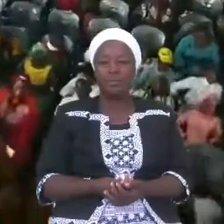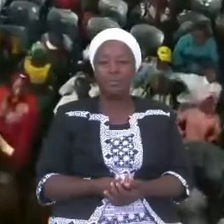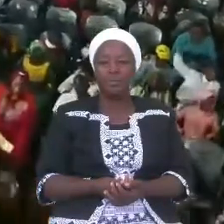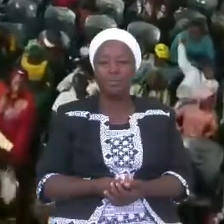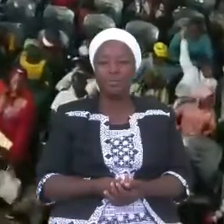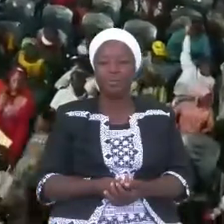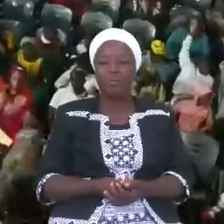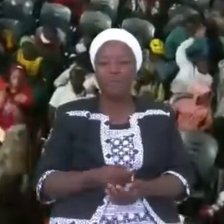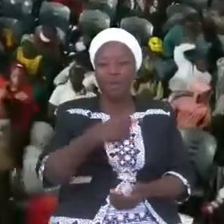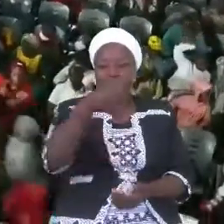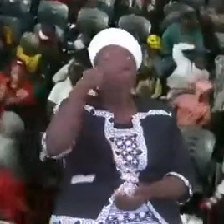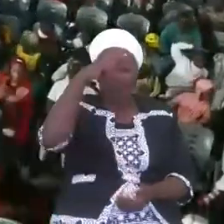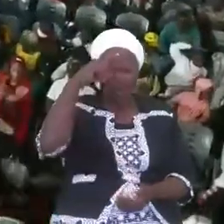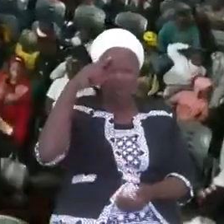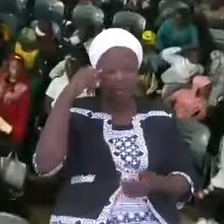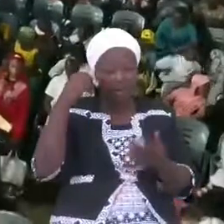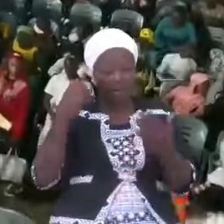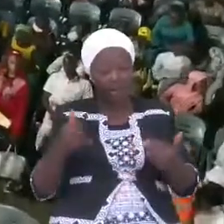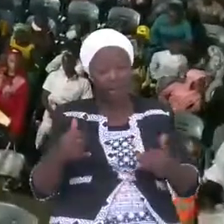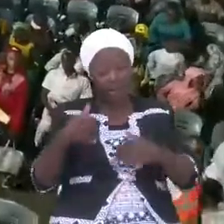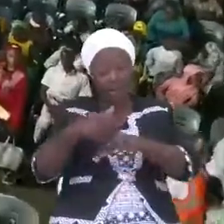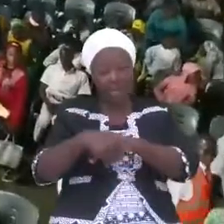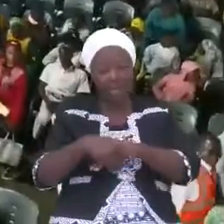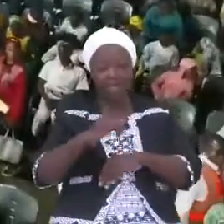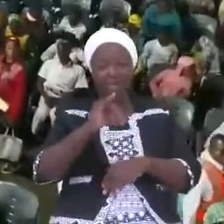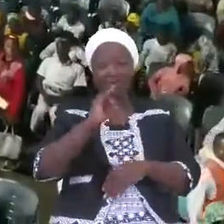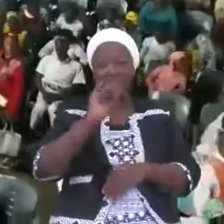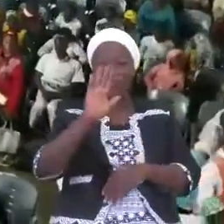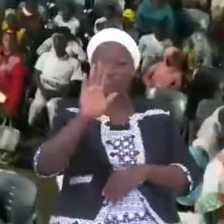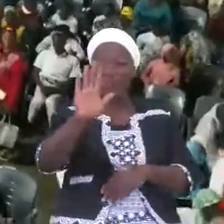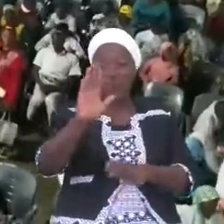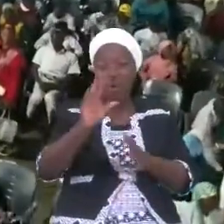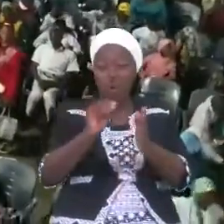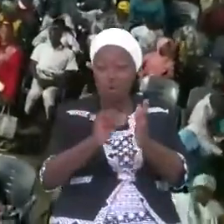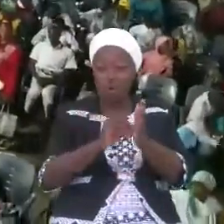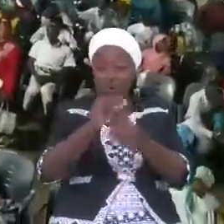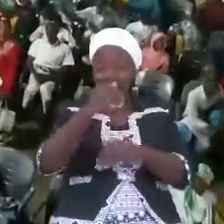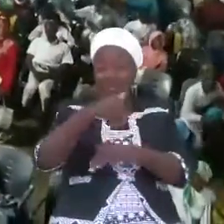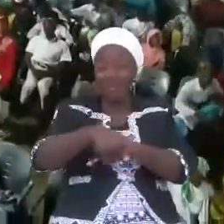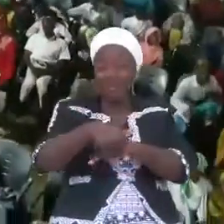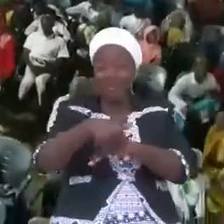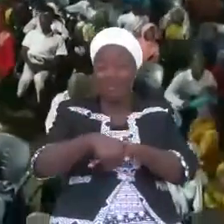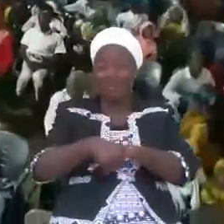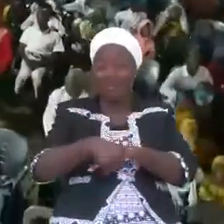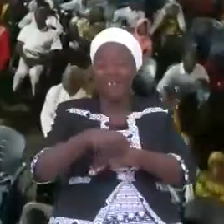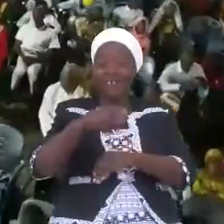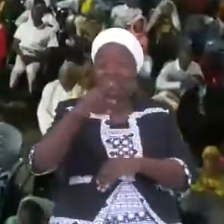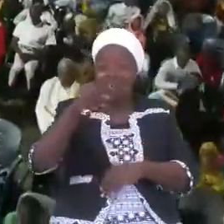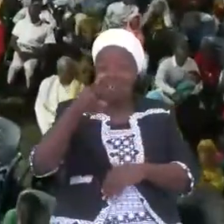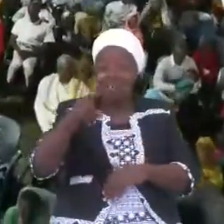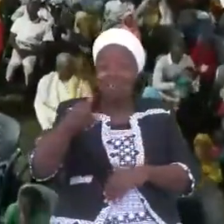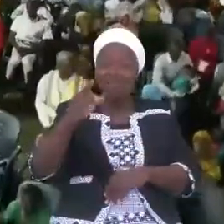Because tonight is your night. You will jubilate.